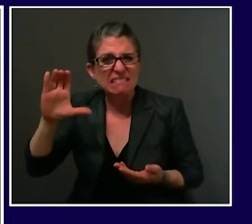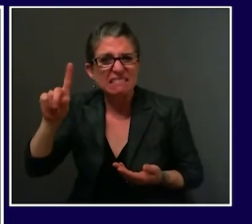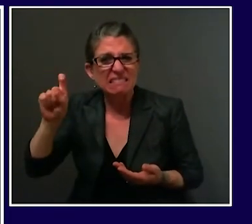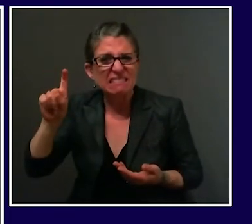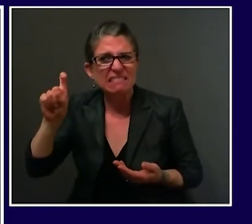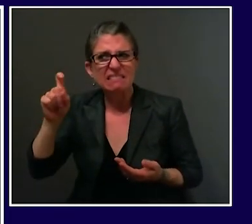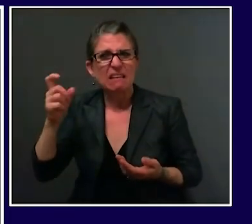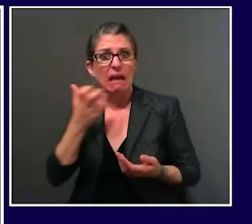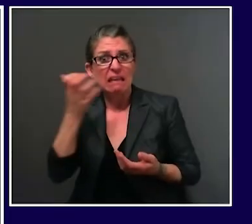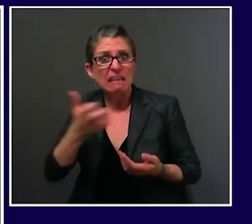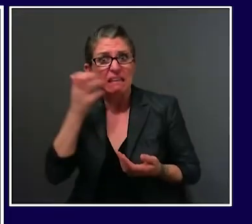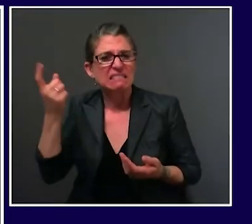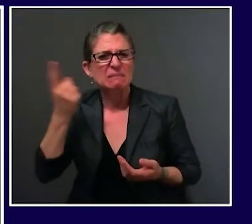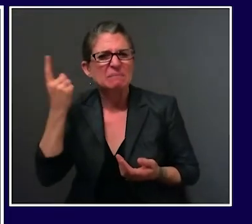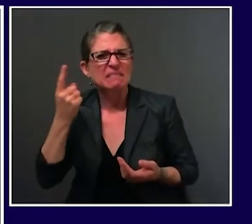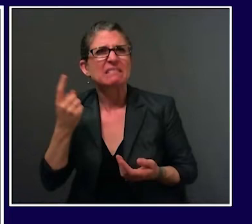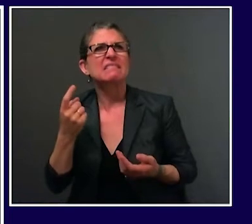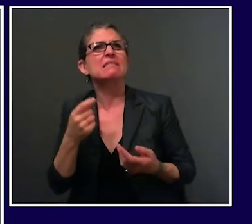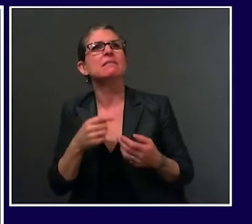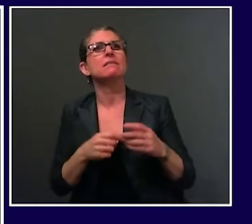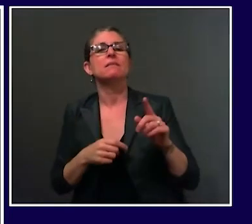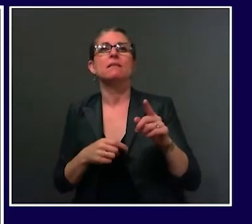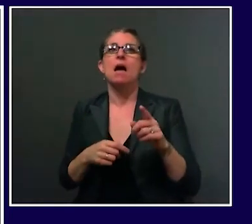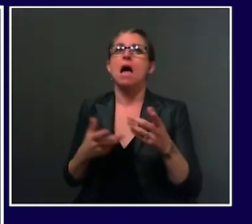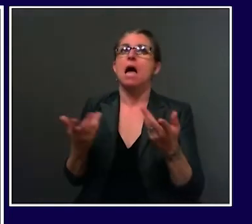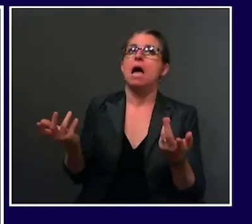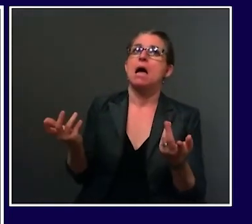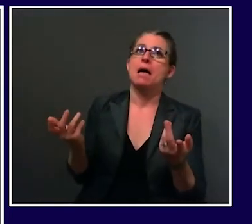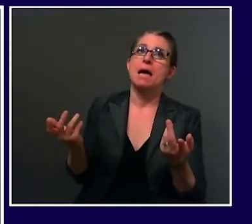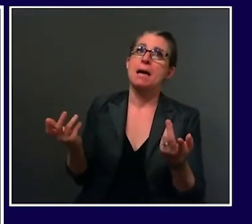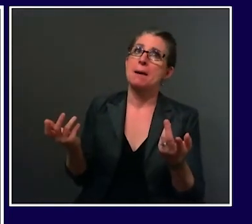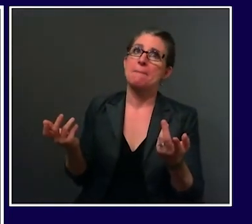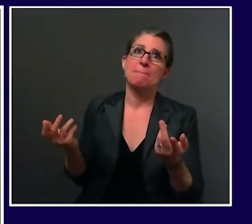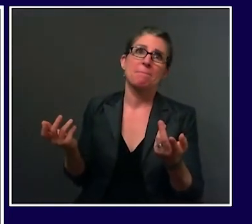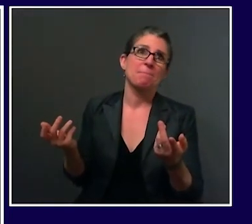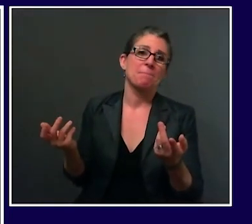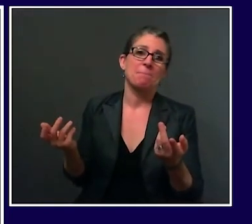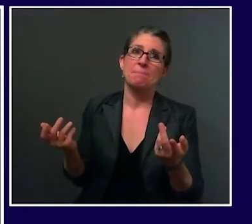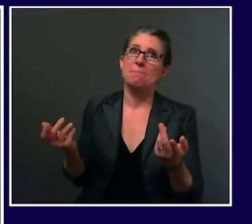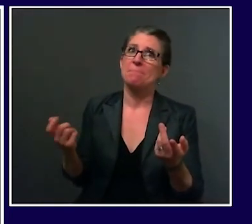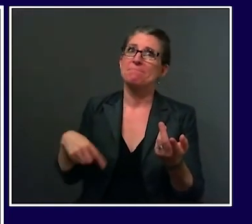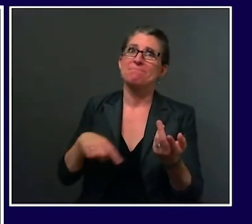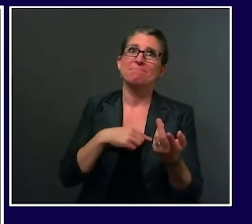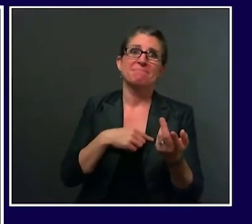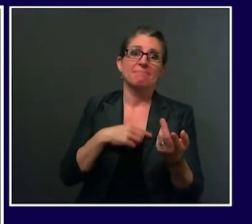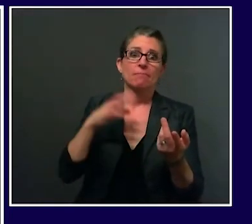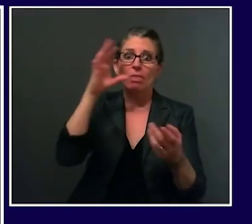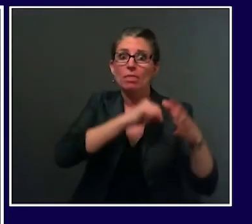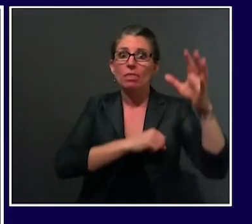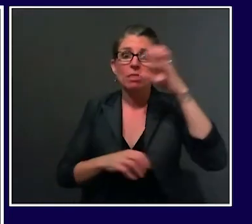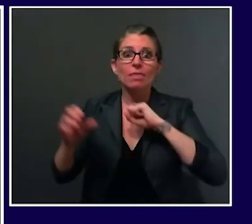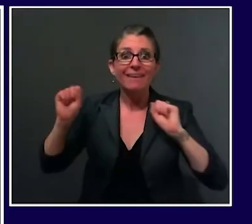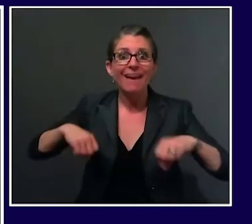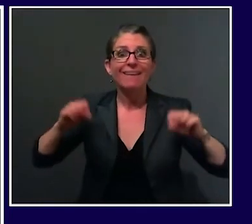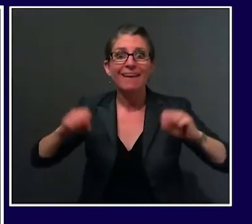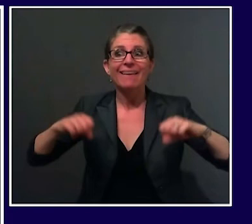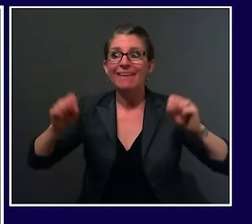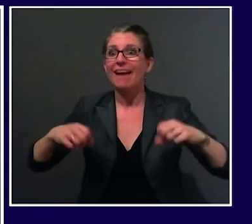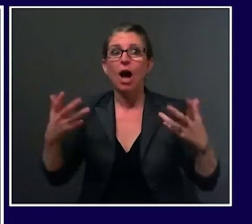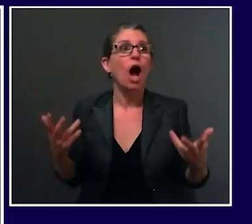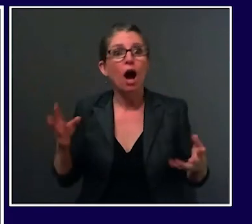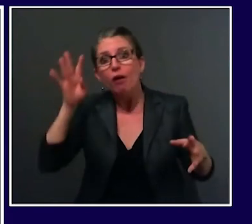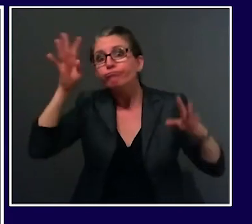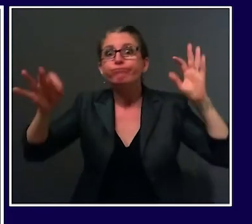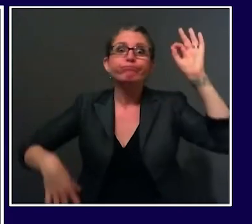Steve, is that is one of our hypotheses. We understand that in recent days, I believe it